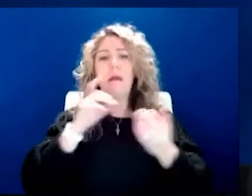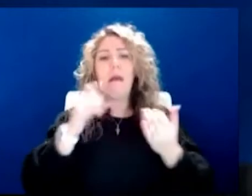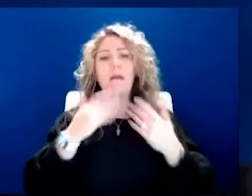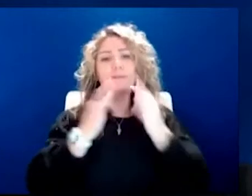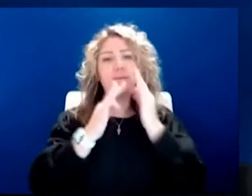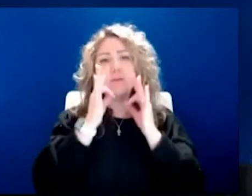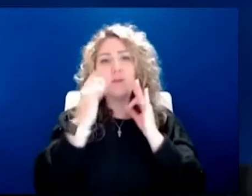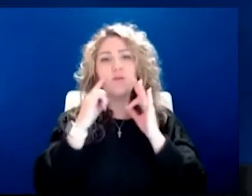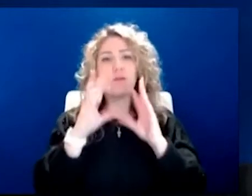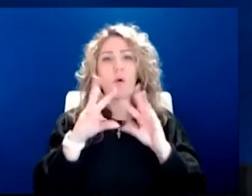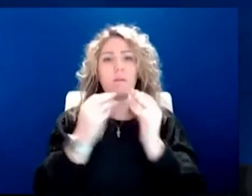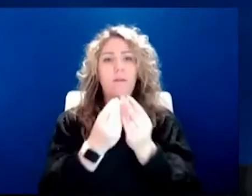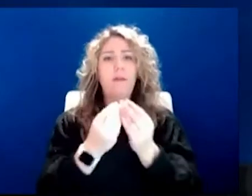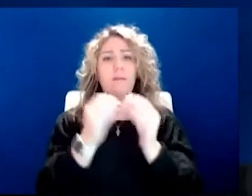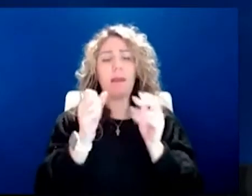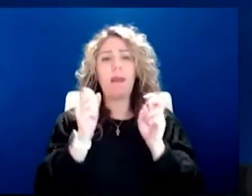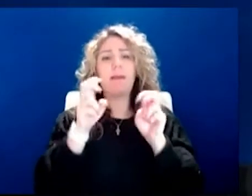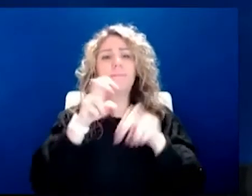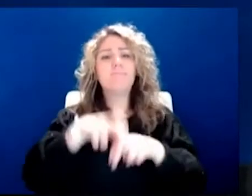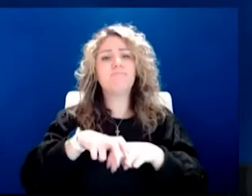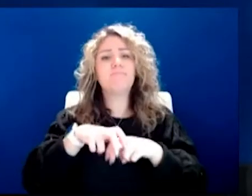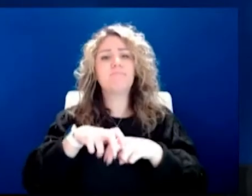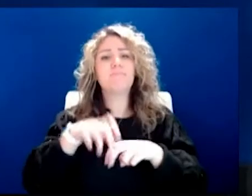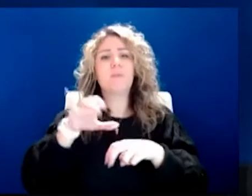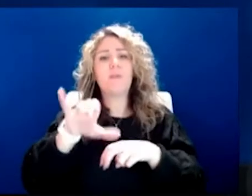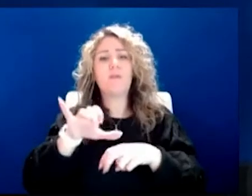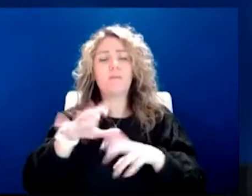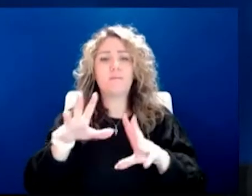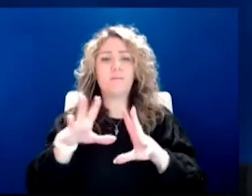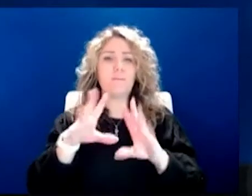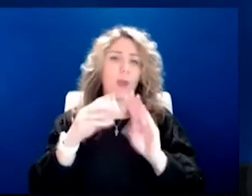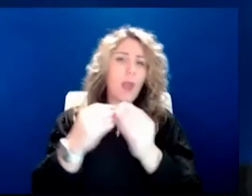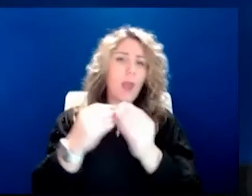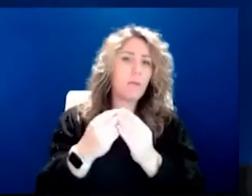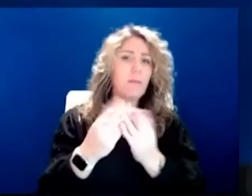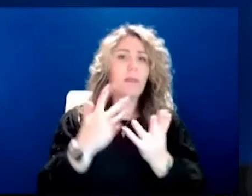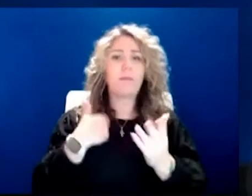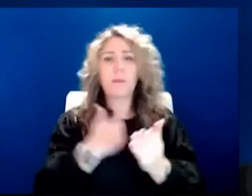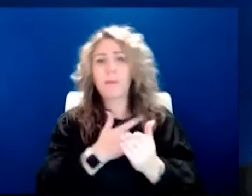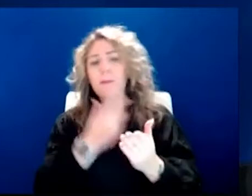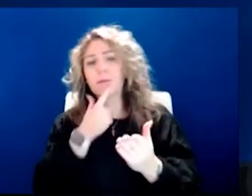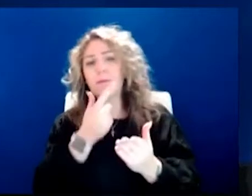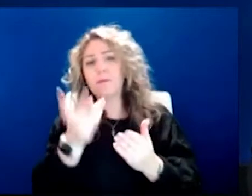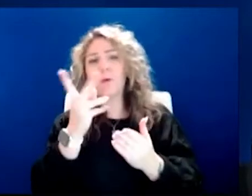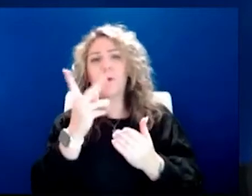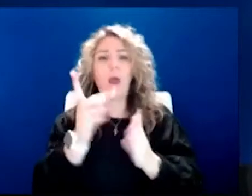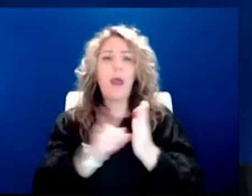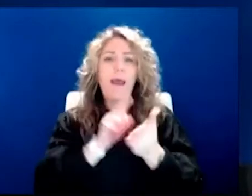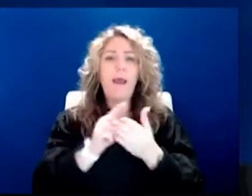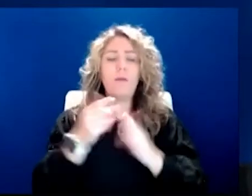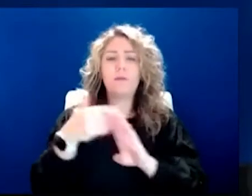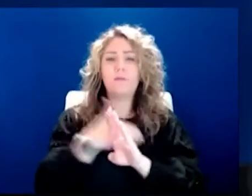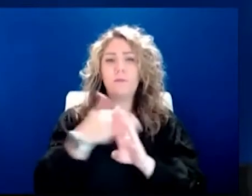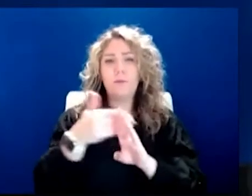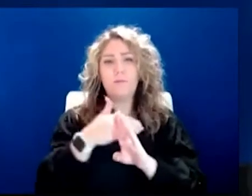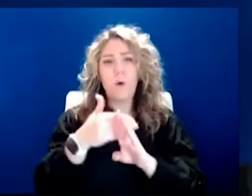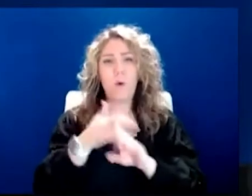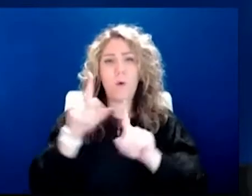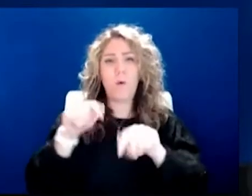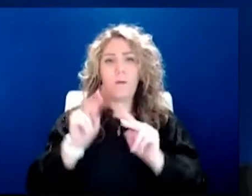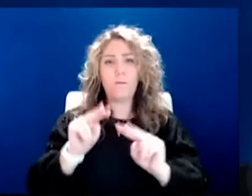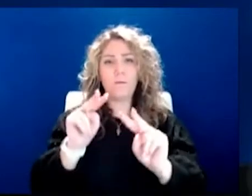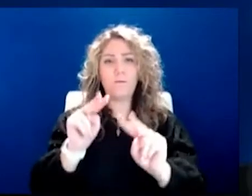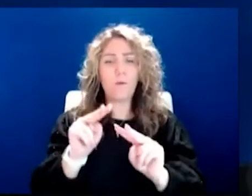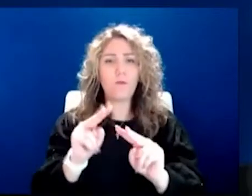just sit with their loved one and be there for a few hours until it's time for the patient to go to the funeral home. And a lot of these patients that come down to our viewing